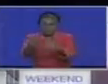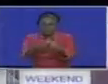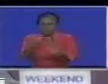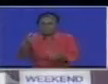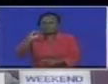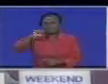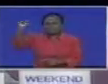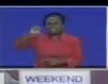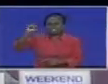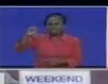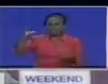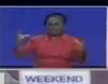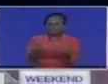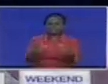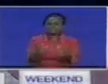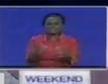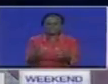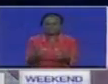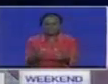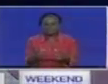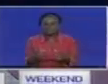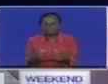which happens you can quite often in Kenya. But it's illegal.